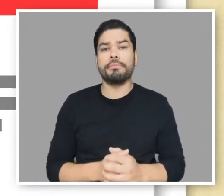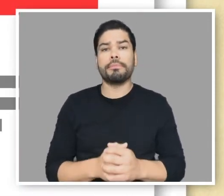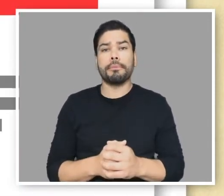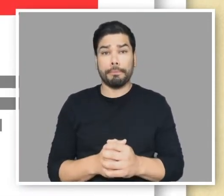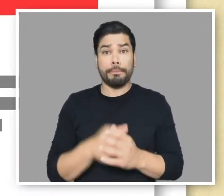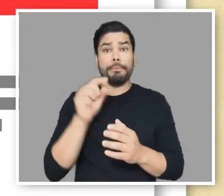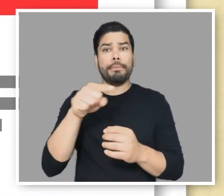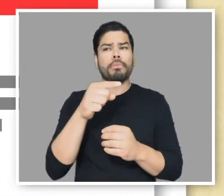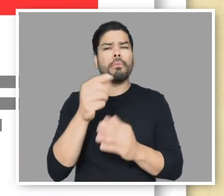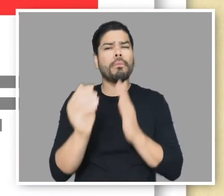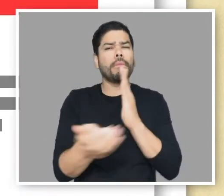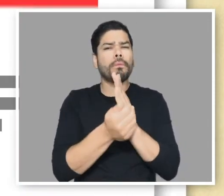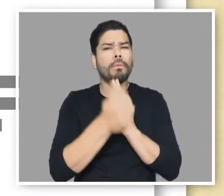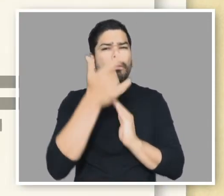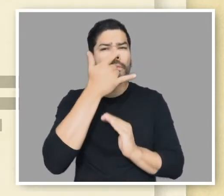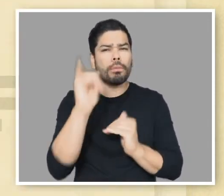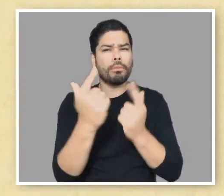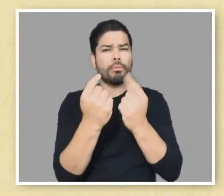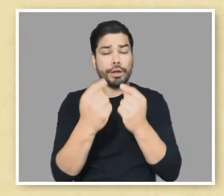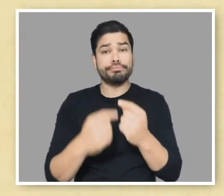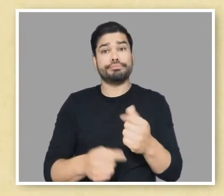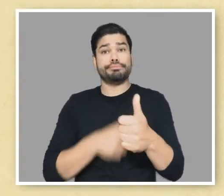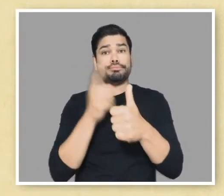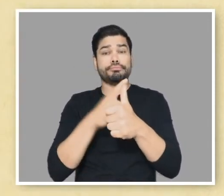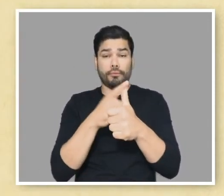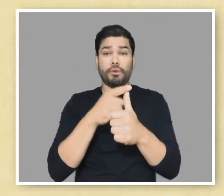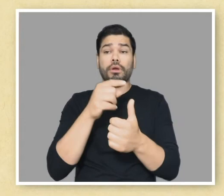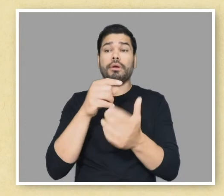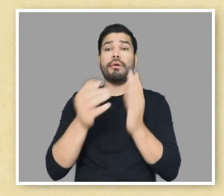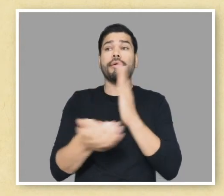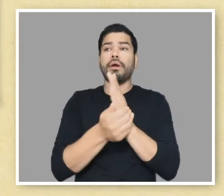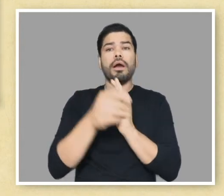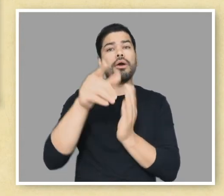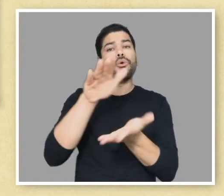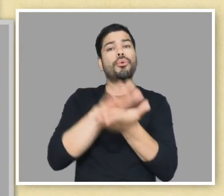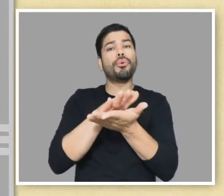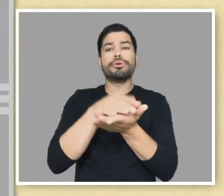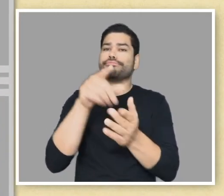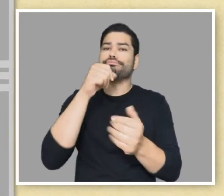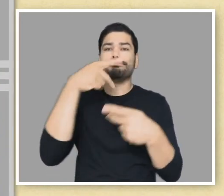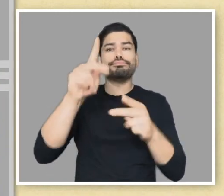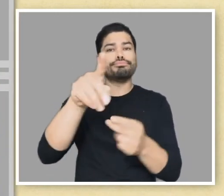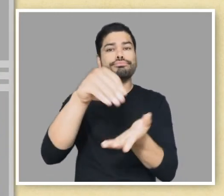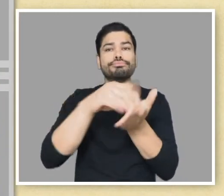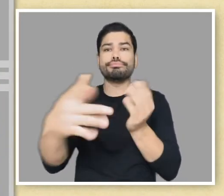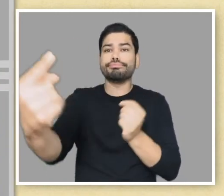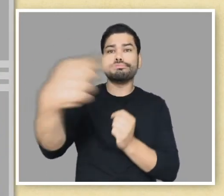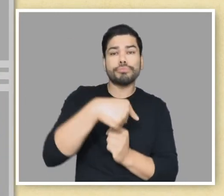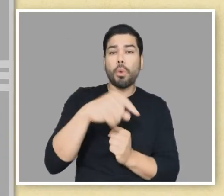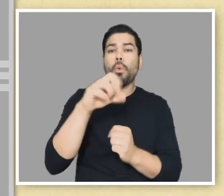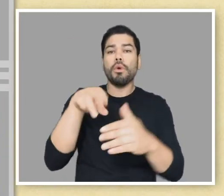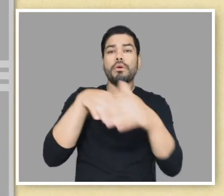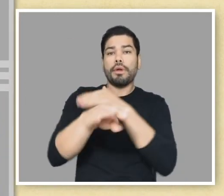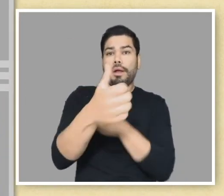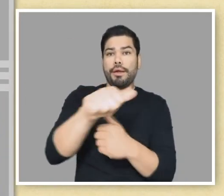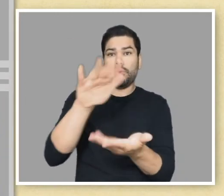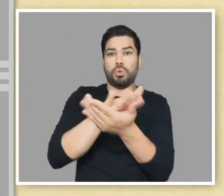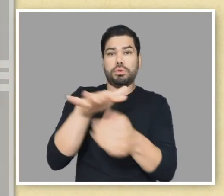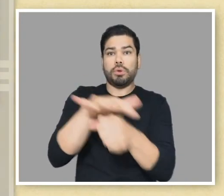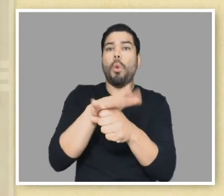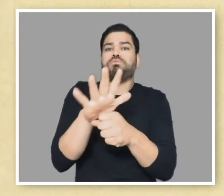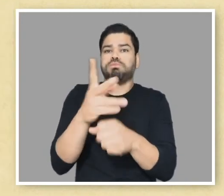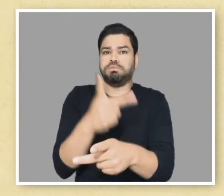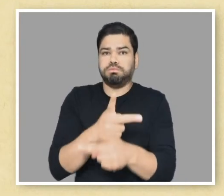terms. Examples of these kinds of provisions include requiring you to disenroll or never re-enroll your child in the school